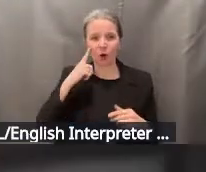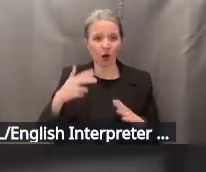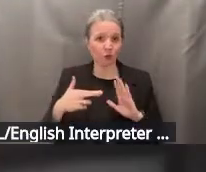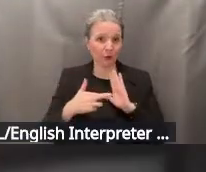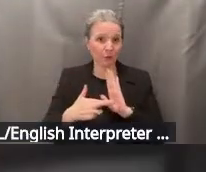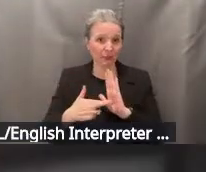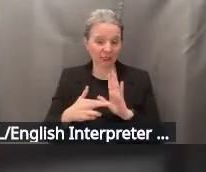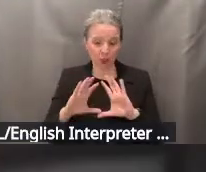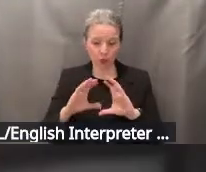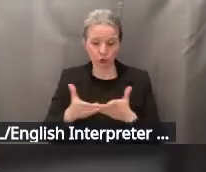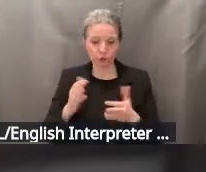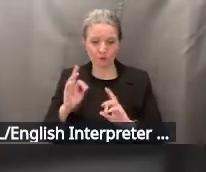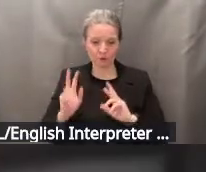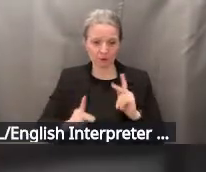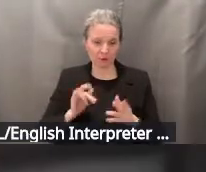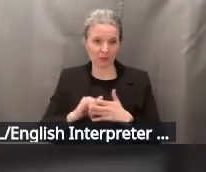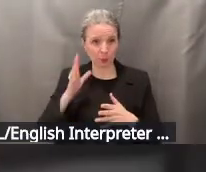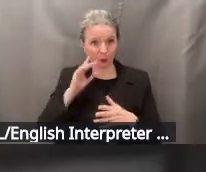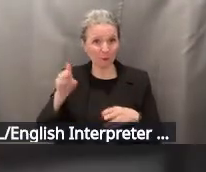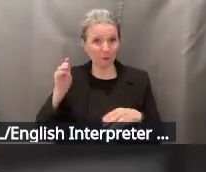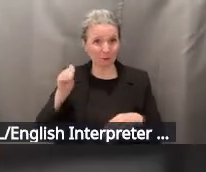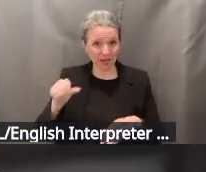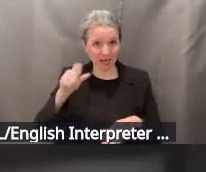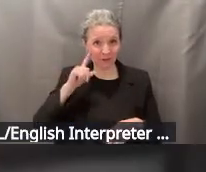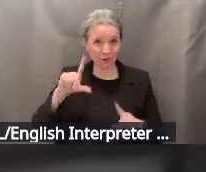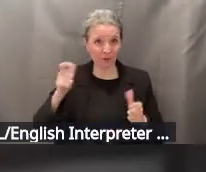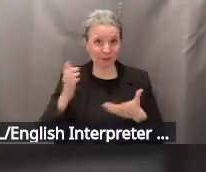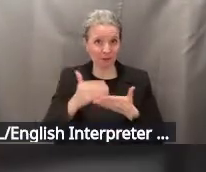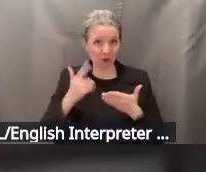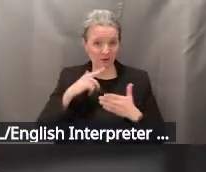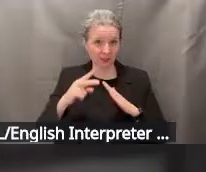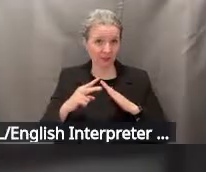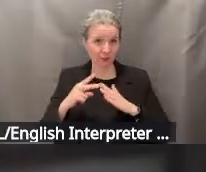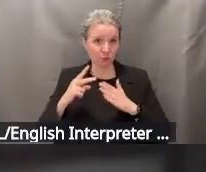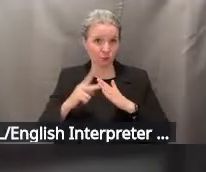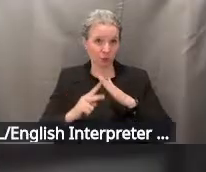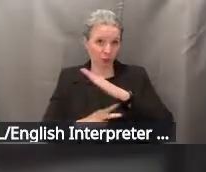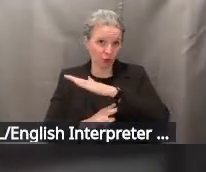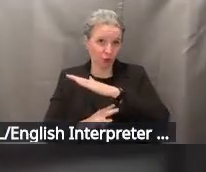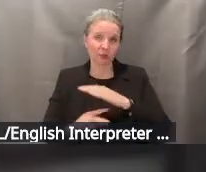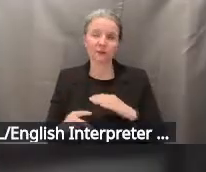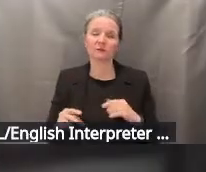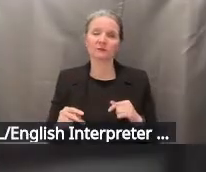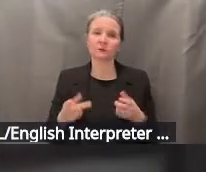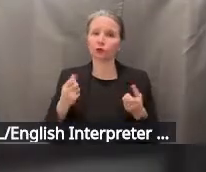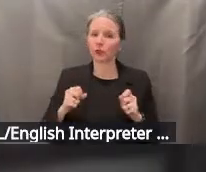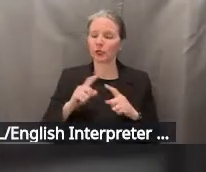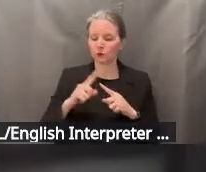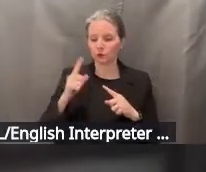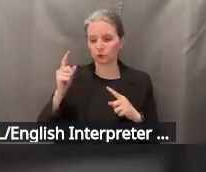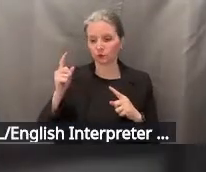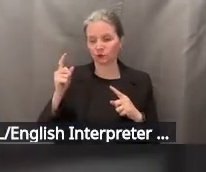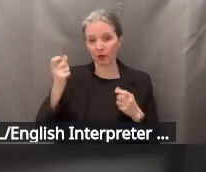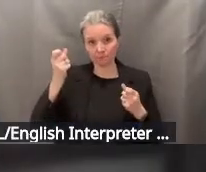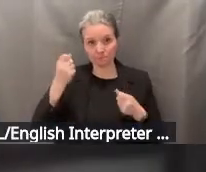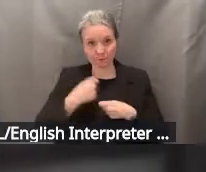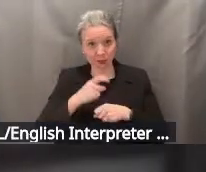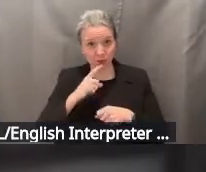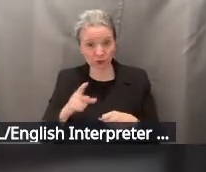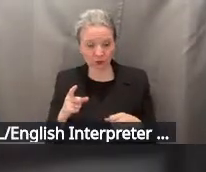a group of people that are going to pay for a large portion of this bridge, trying to be able to make sure that